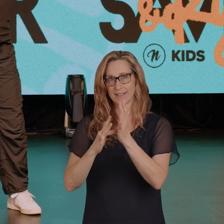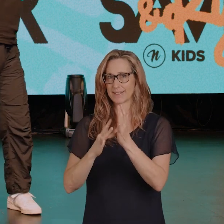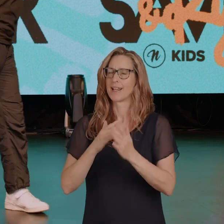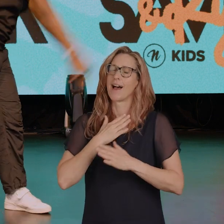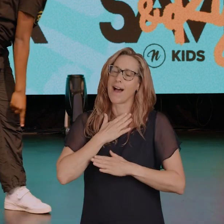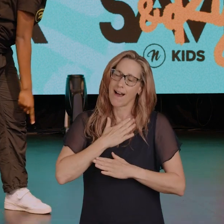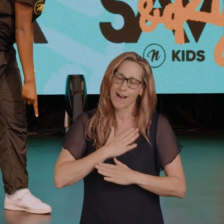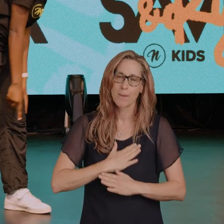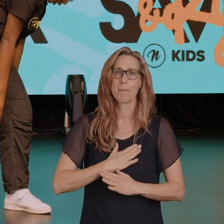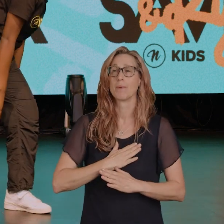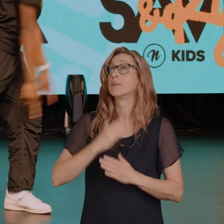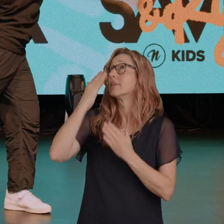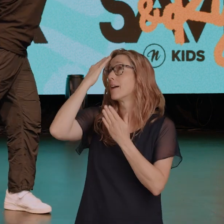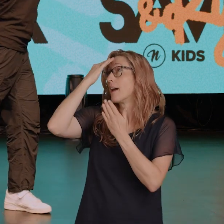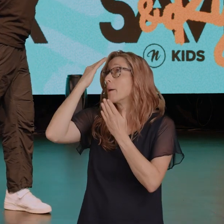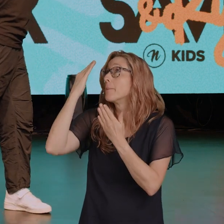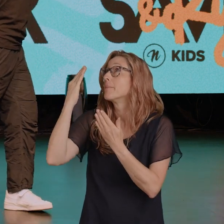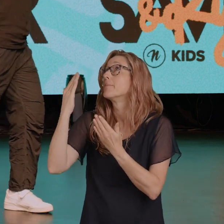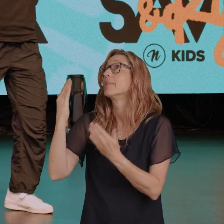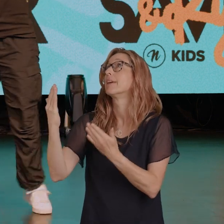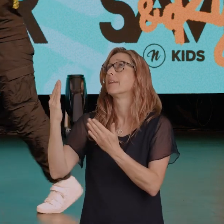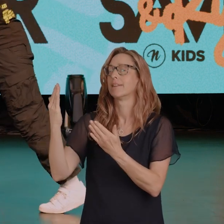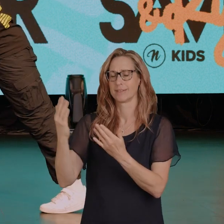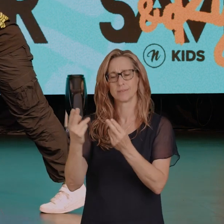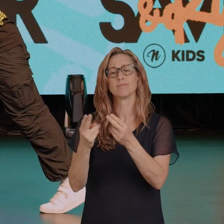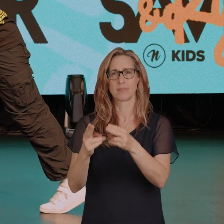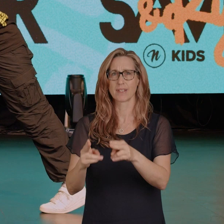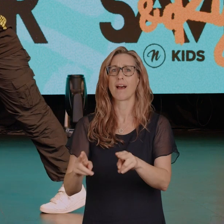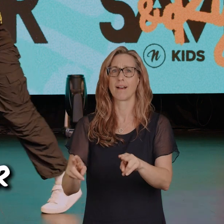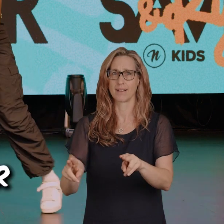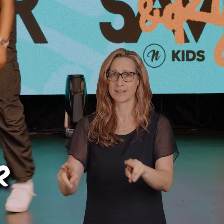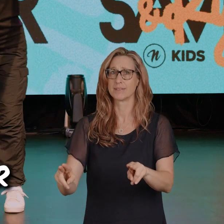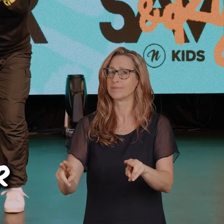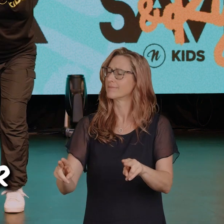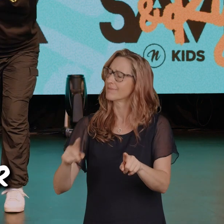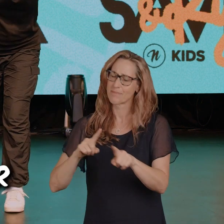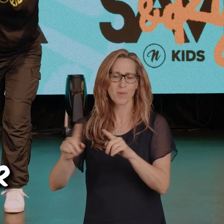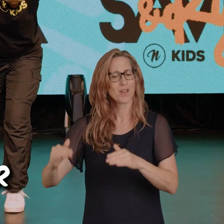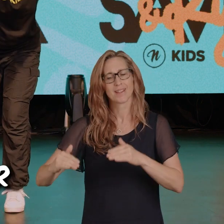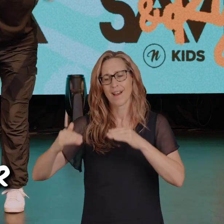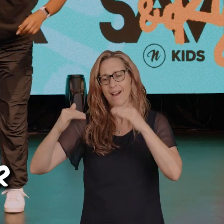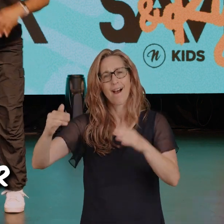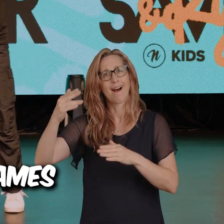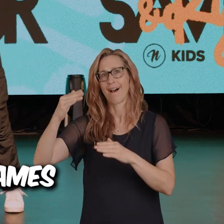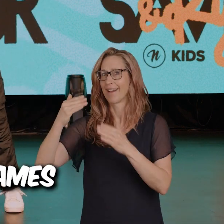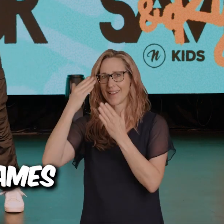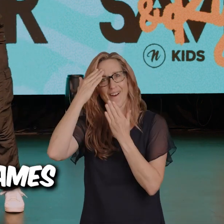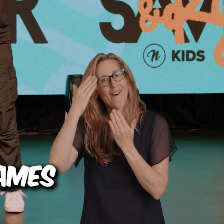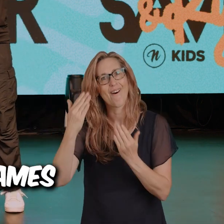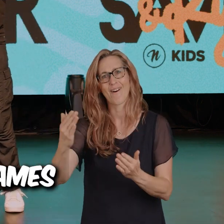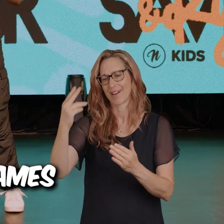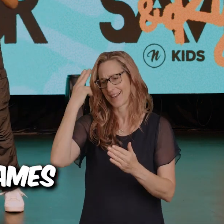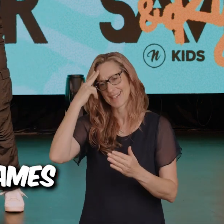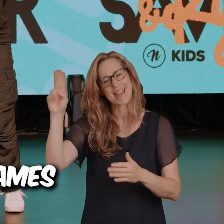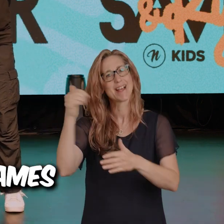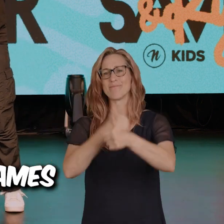Jesus. Humble. Obedient. Died. Highest honor. Name above